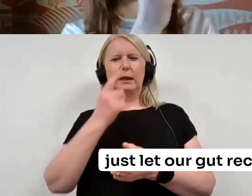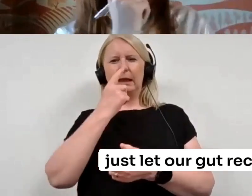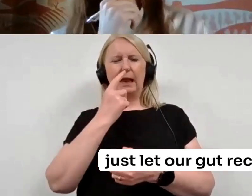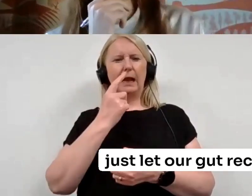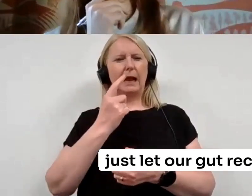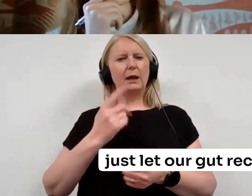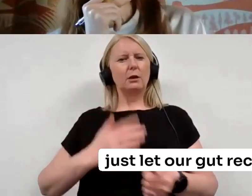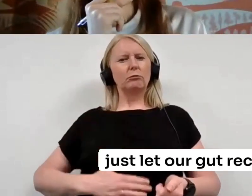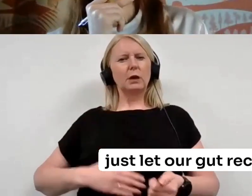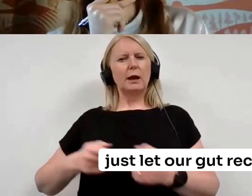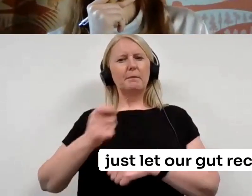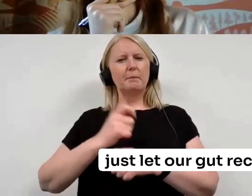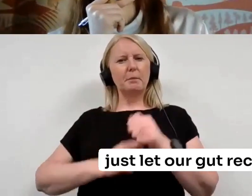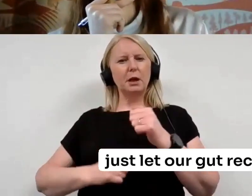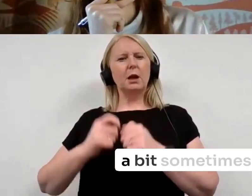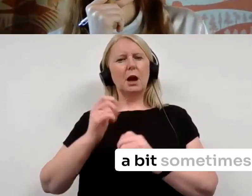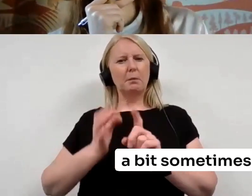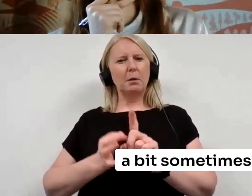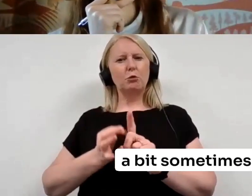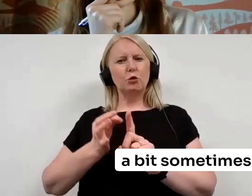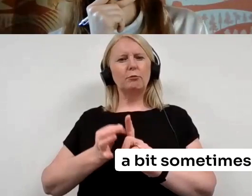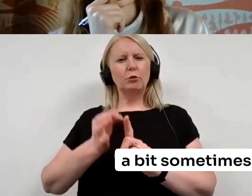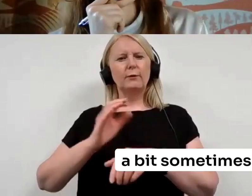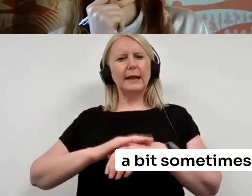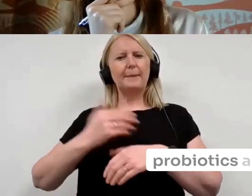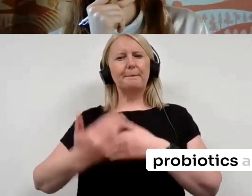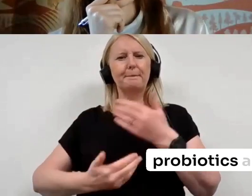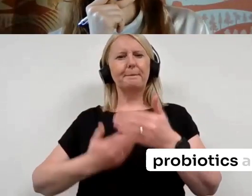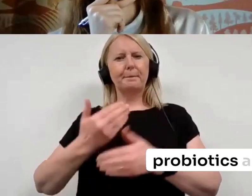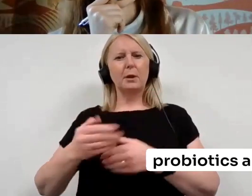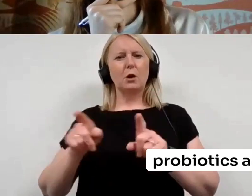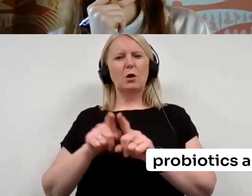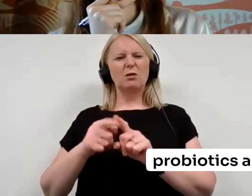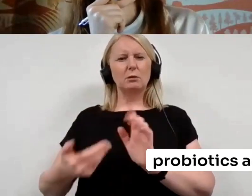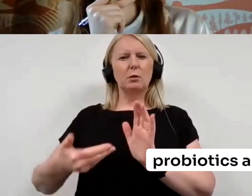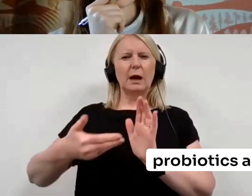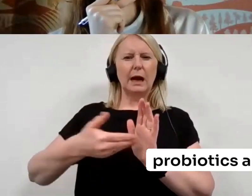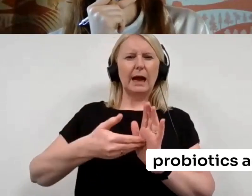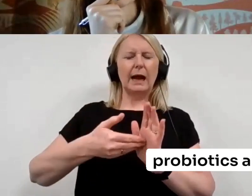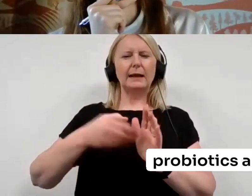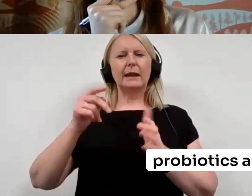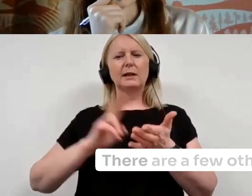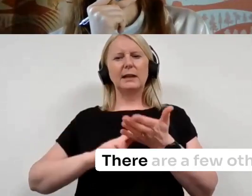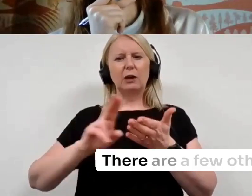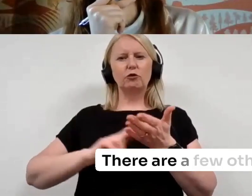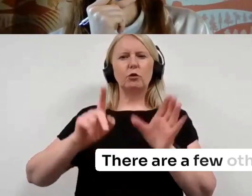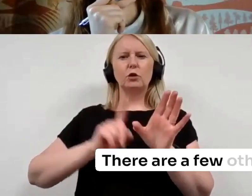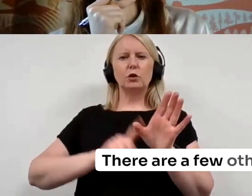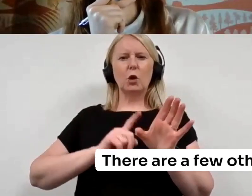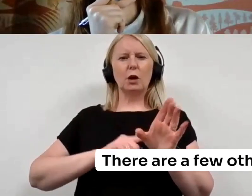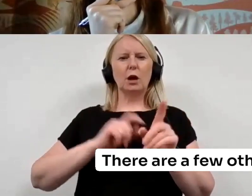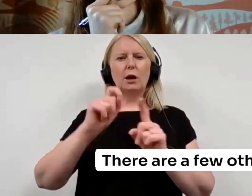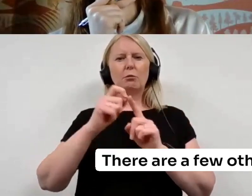recover a bit with time, and a bit sometimes with these measures, probiotics and natural yogurt. There are a